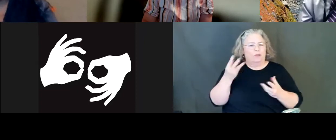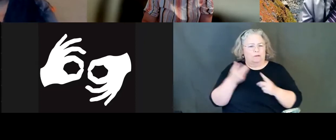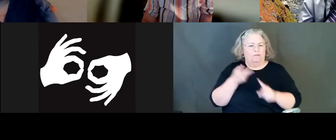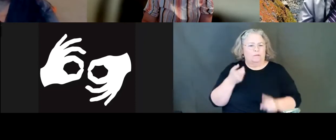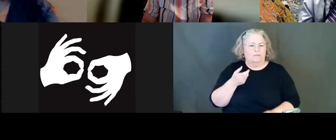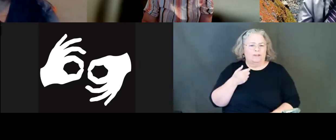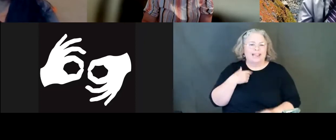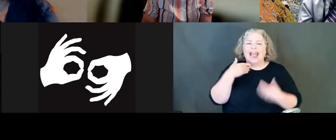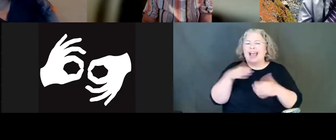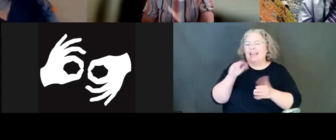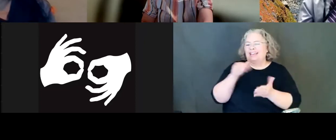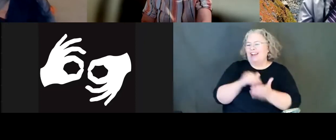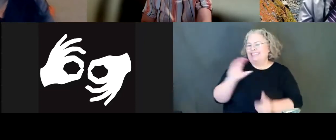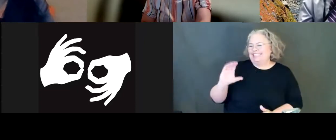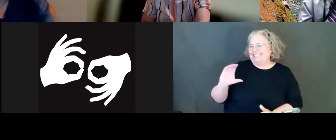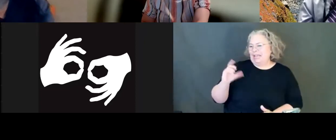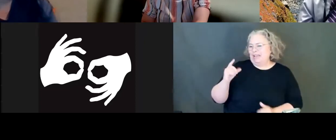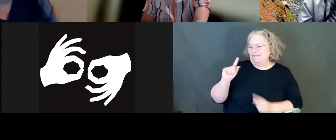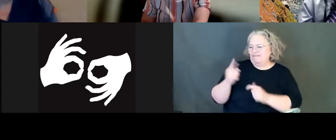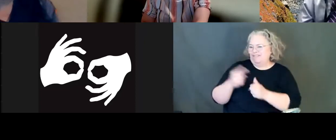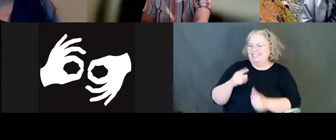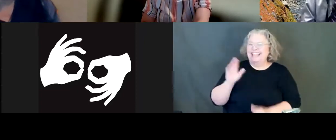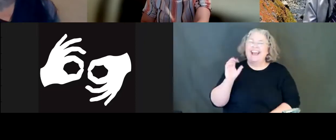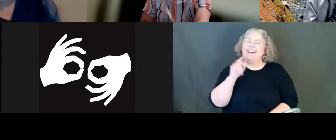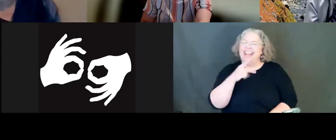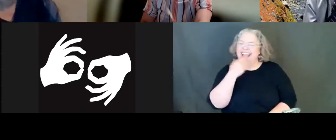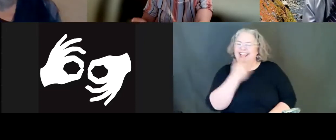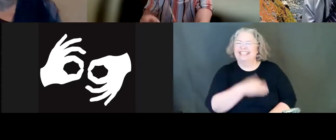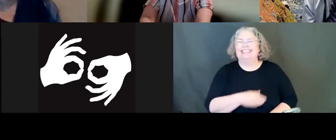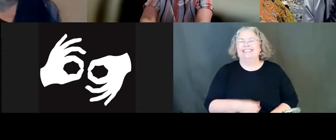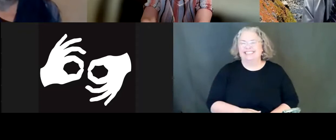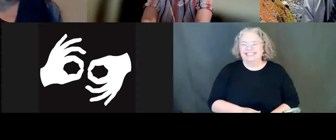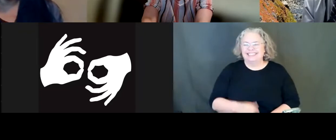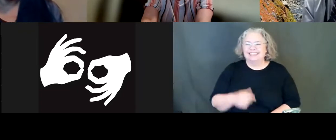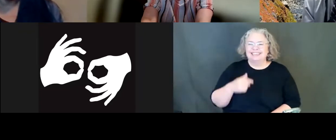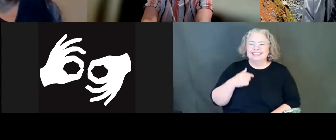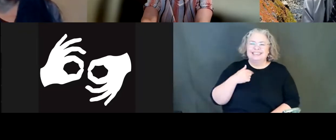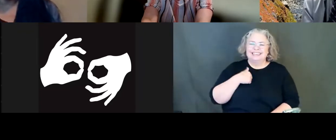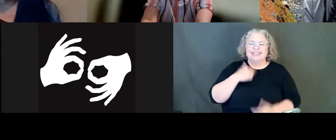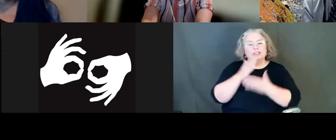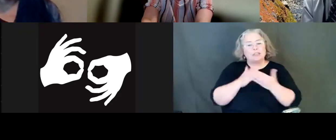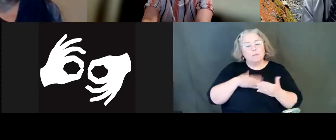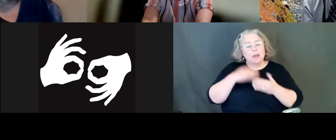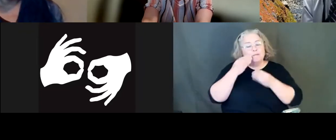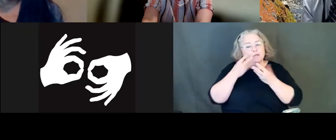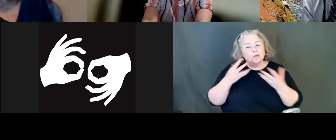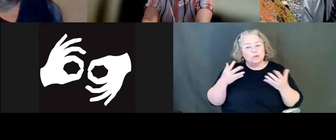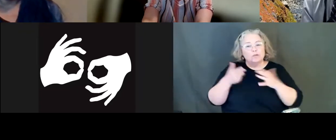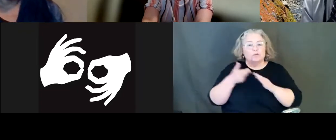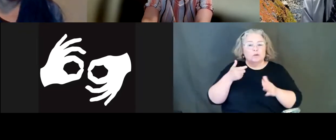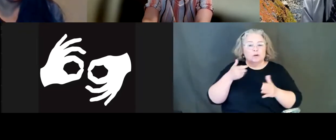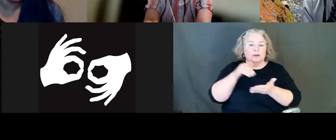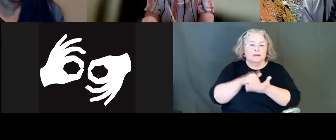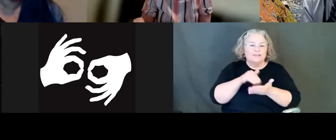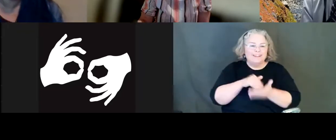I'll let Dr. C go first. Thank you. So I get some of my information from Dr.